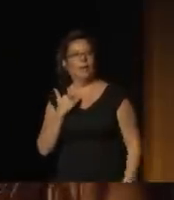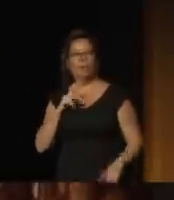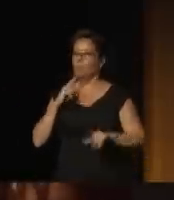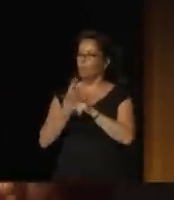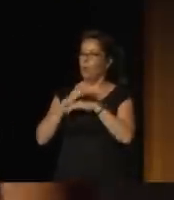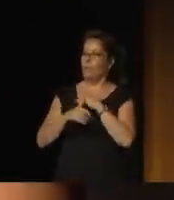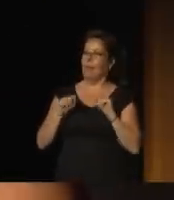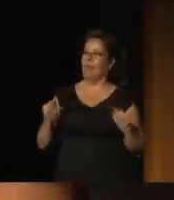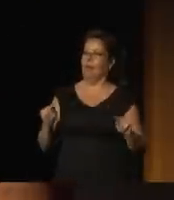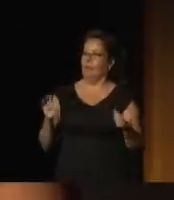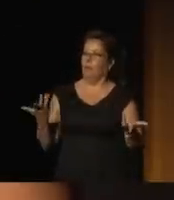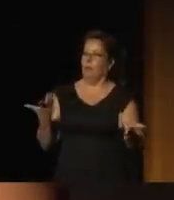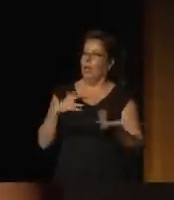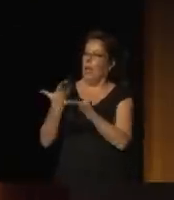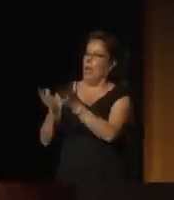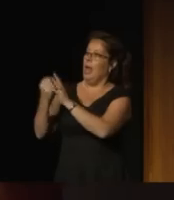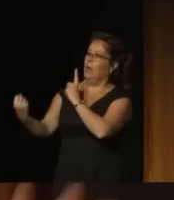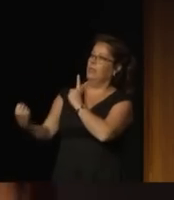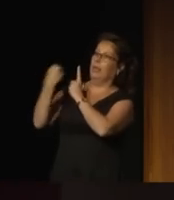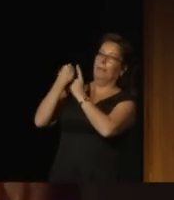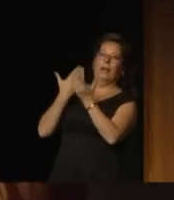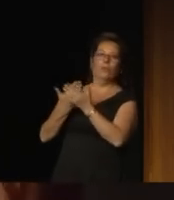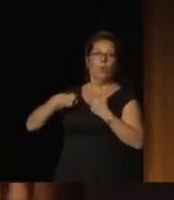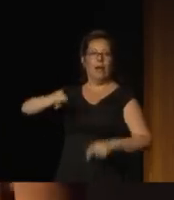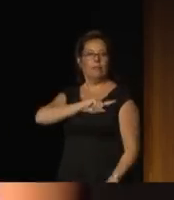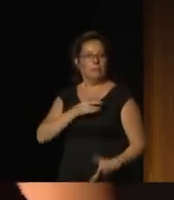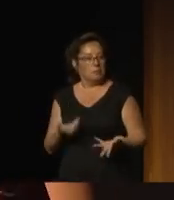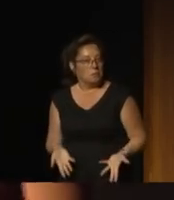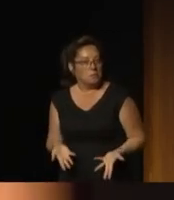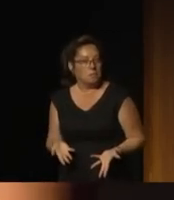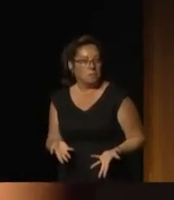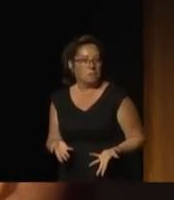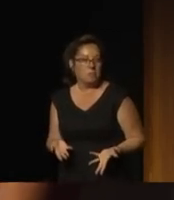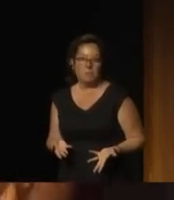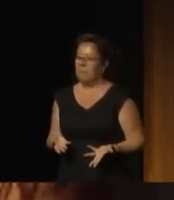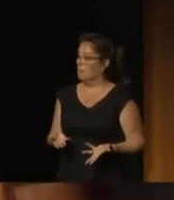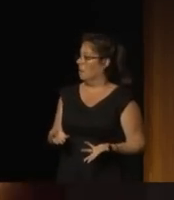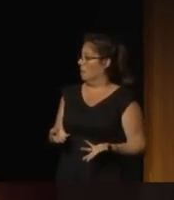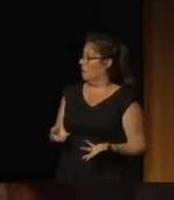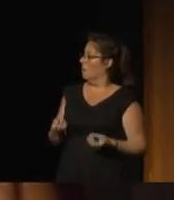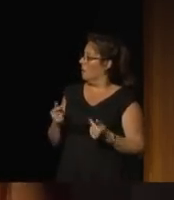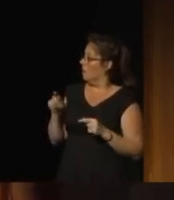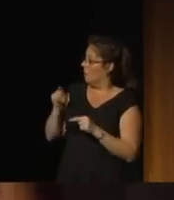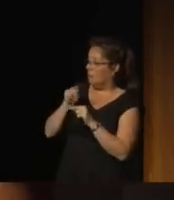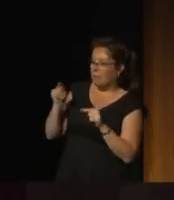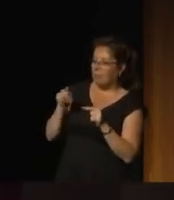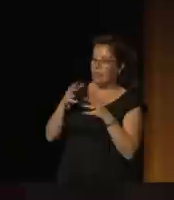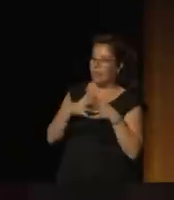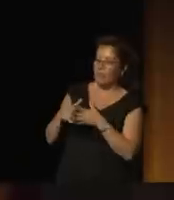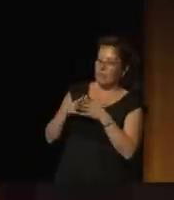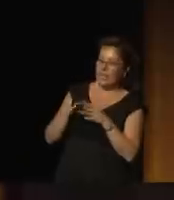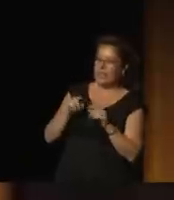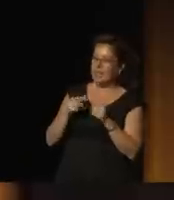talk about? What are the implications in our lives in Australia? I know it's, you guys, some of you, half of you American, but, you know,